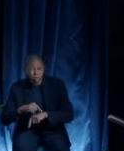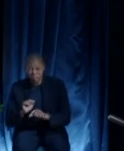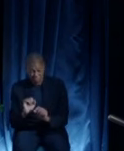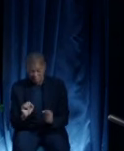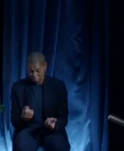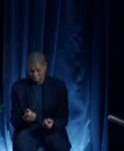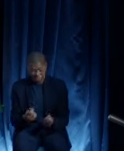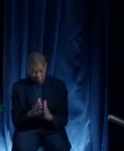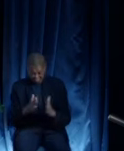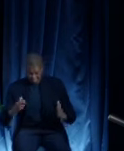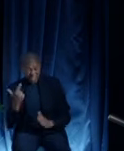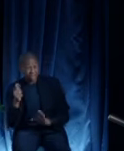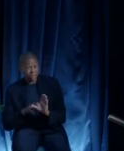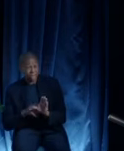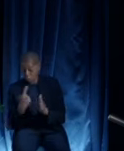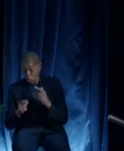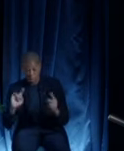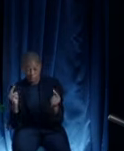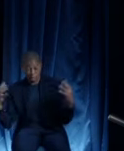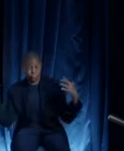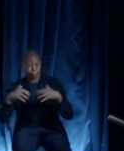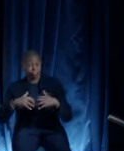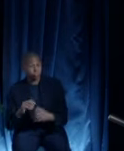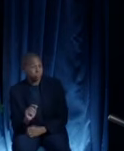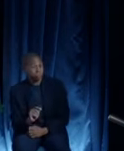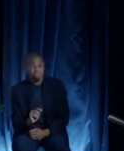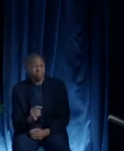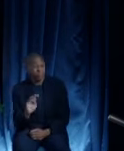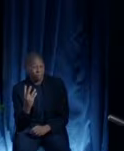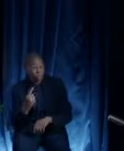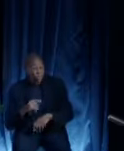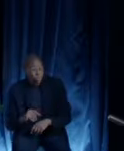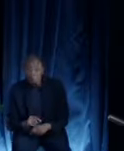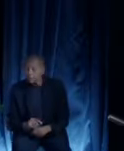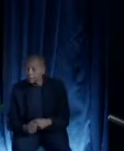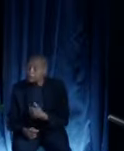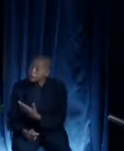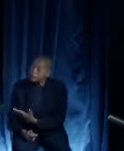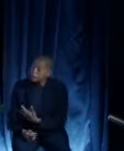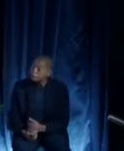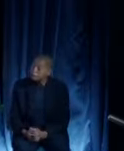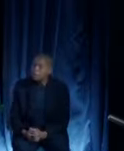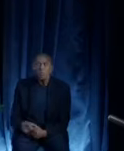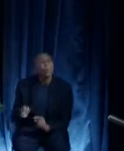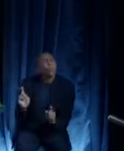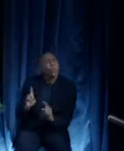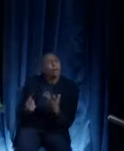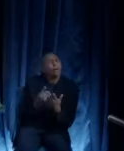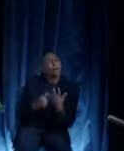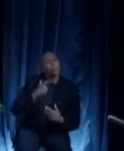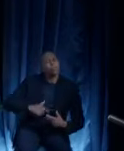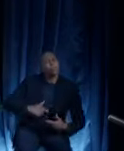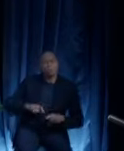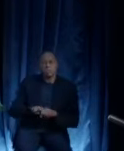Parliament to come in. Yeah, but I mean, roles like, and I don't know the proper names for them, you know, like the Royal Treasurer and the Chamberlain and that, are